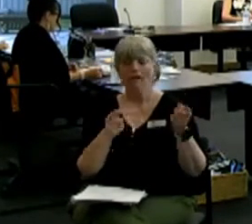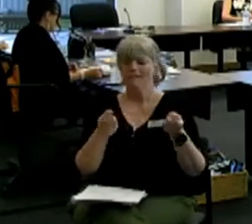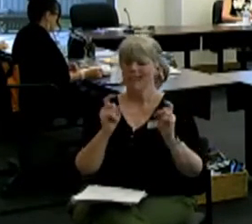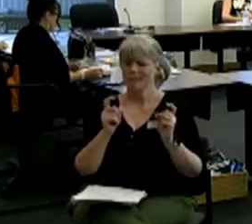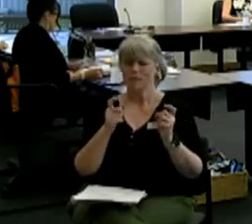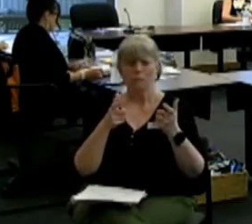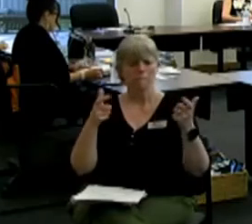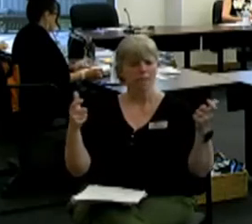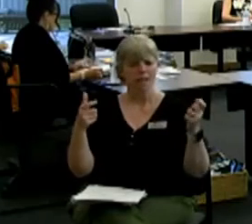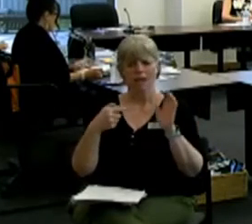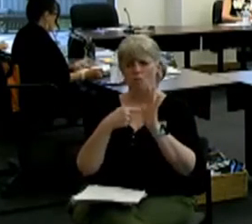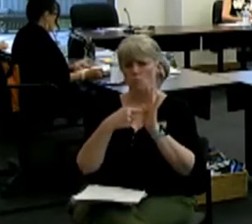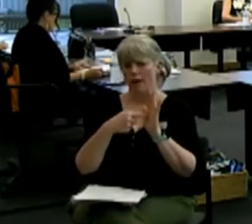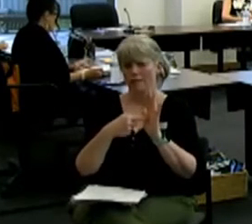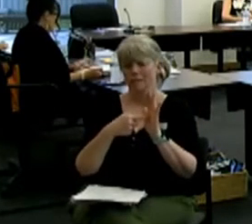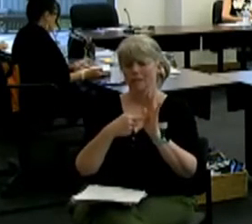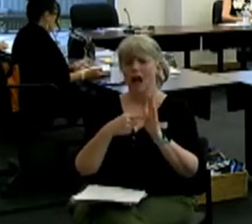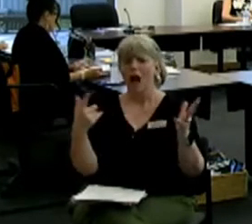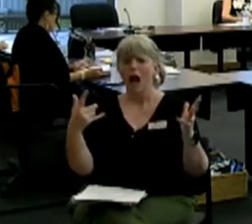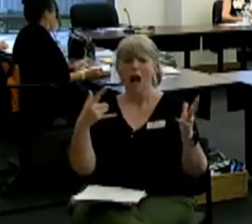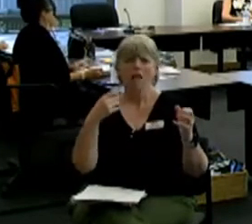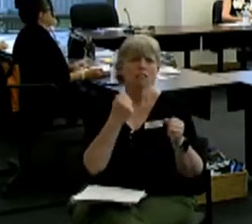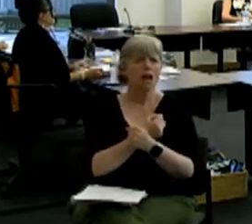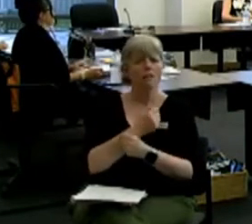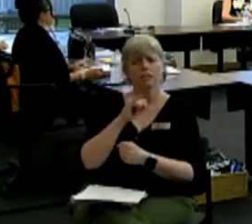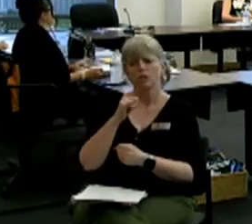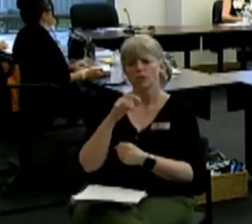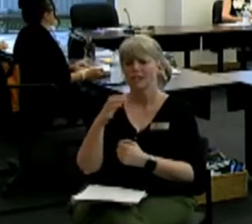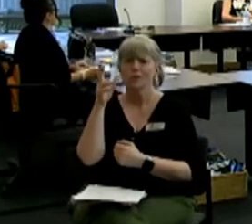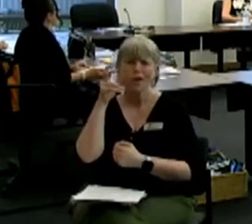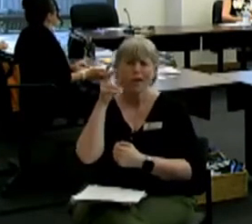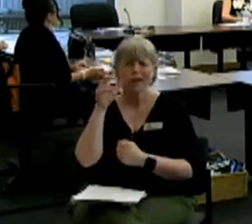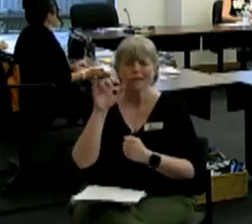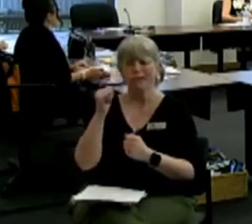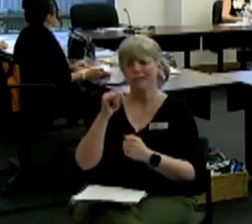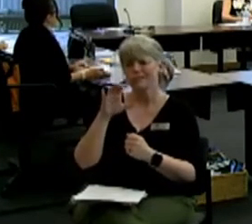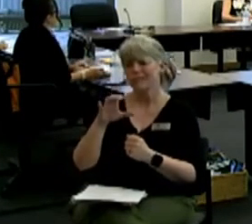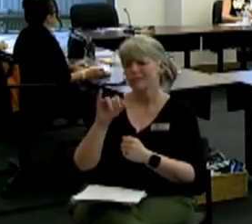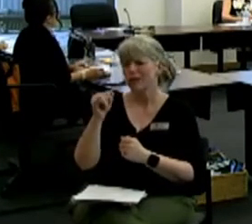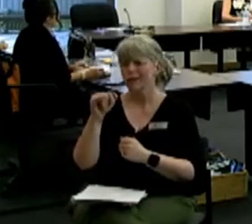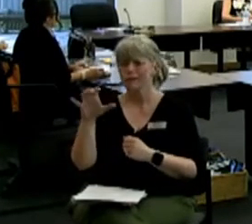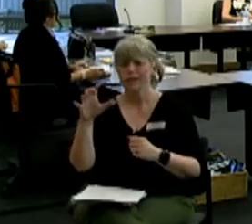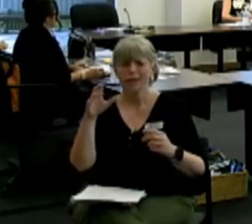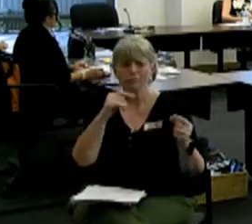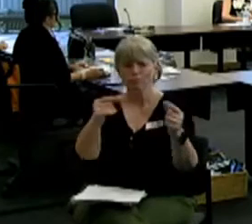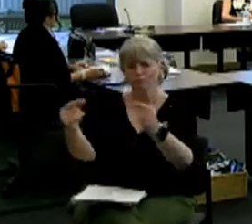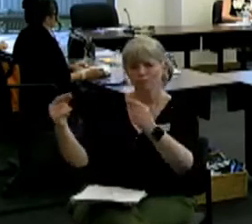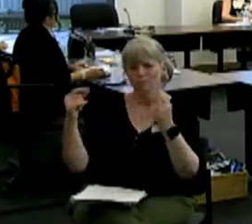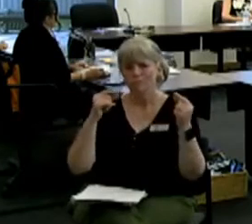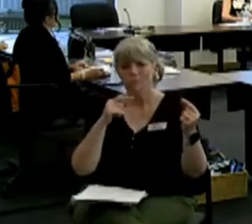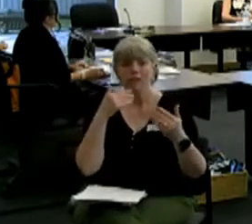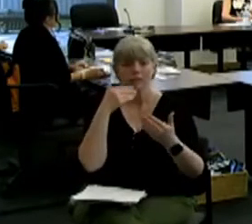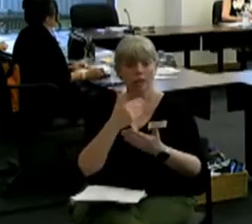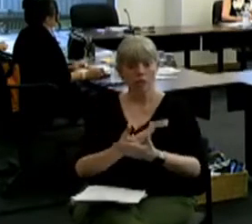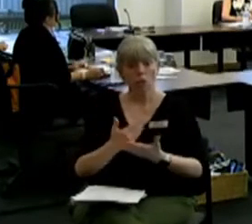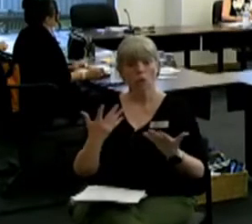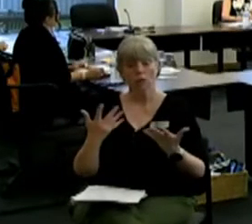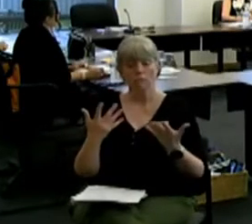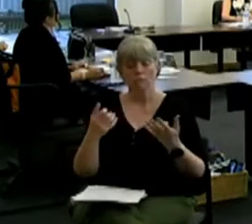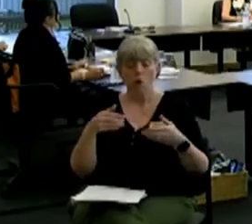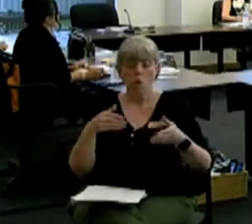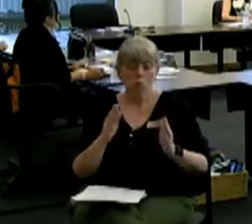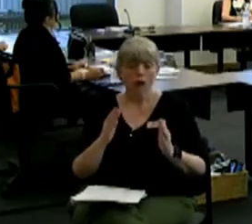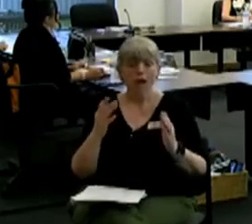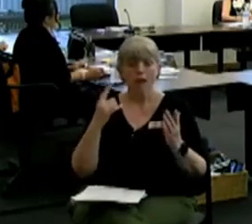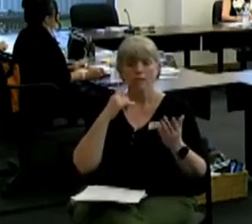big recognition. They loved us. Oh, JJC, you kept hearing the JJC stuff. So it's a good, I mean, I think it's just a good